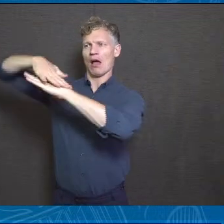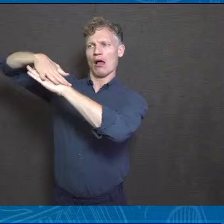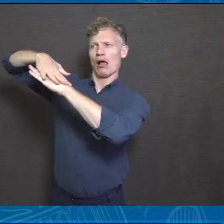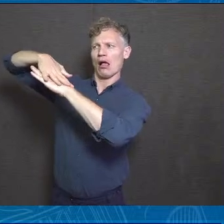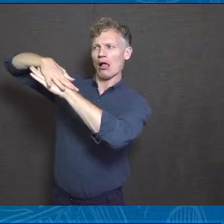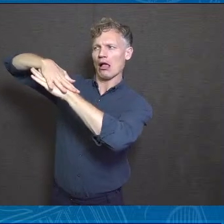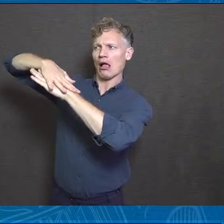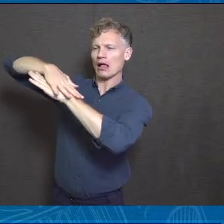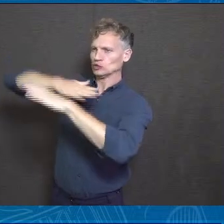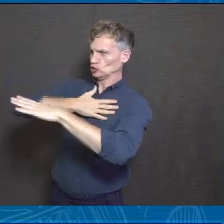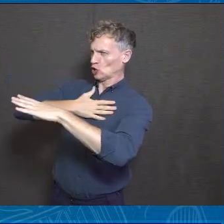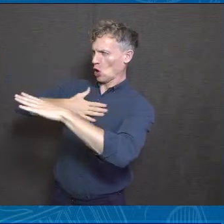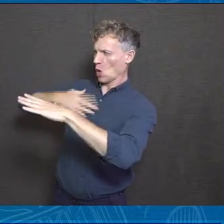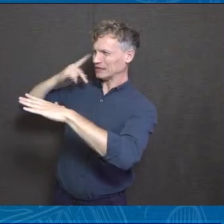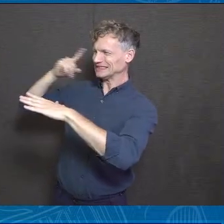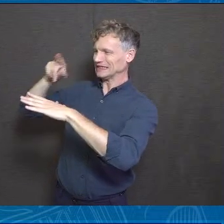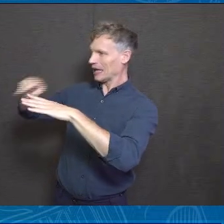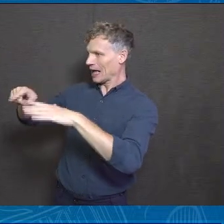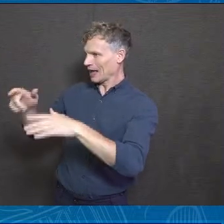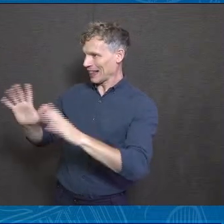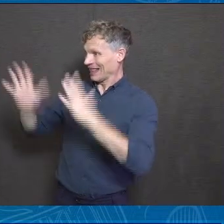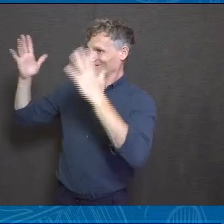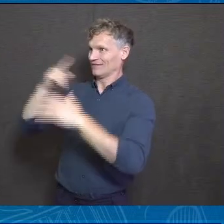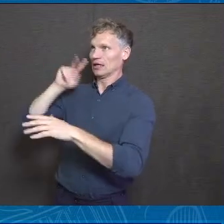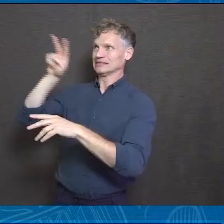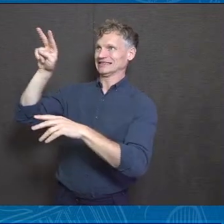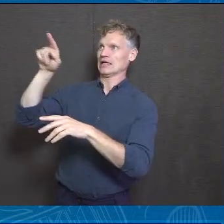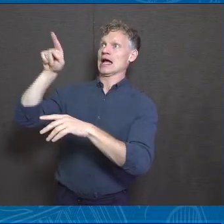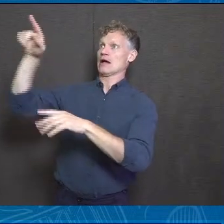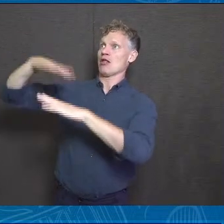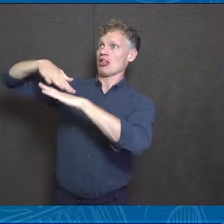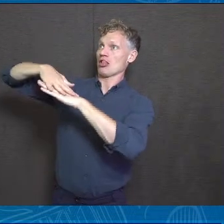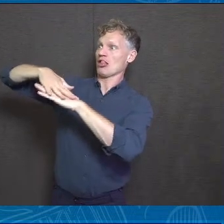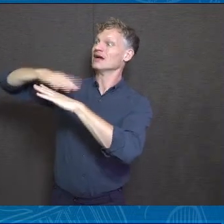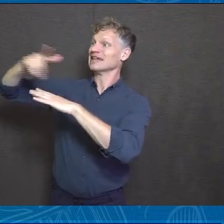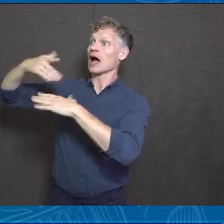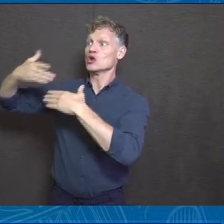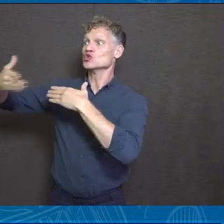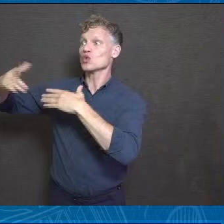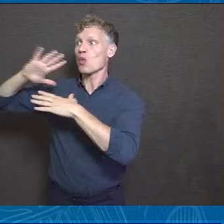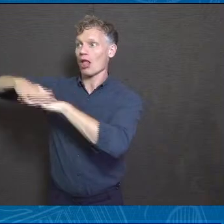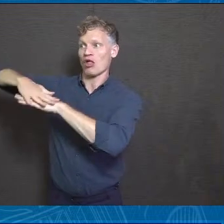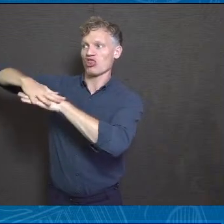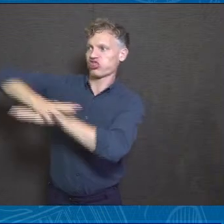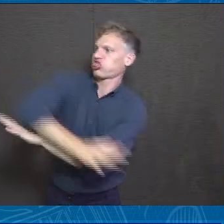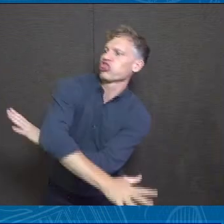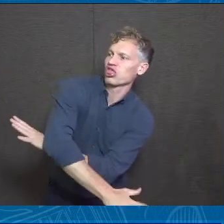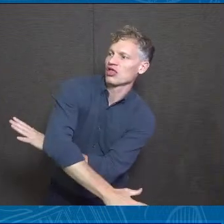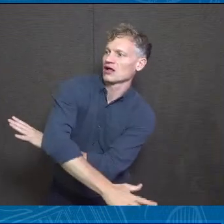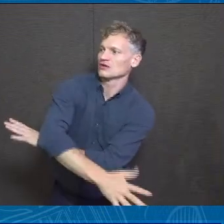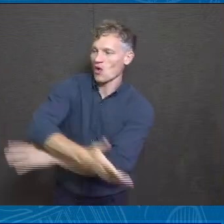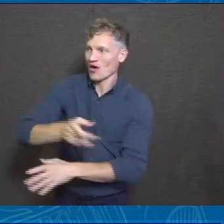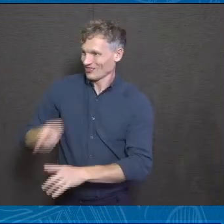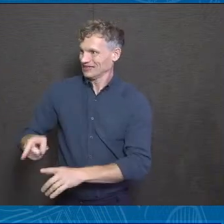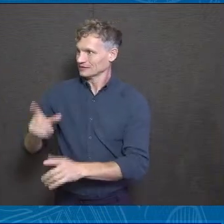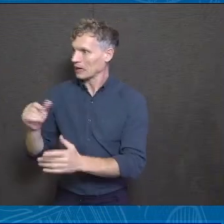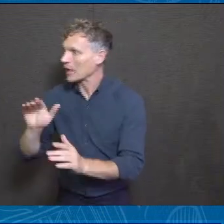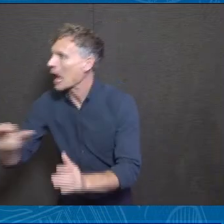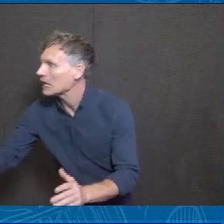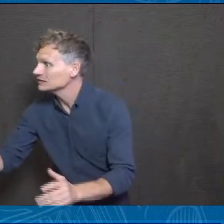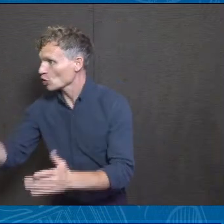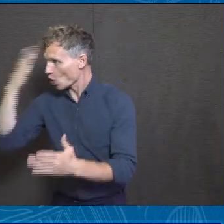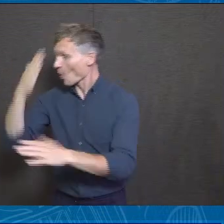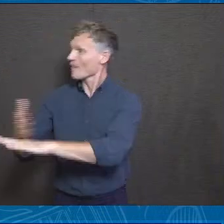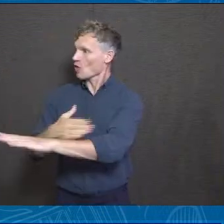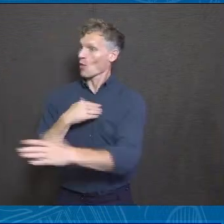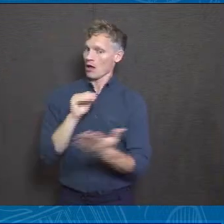work on it. Then we are also talking about the inclusive disaster resilience in our region. And one of the first